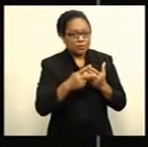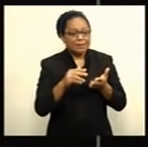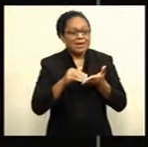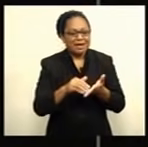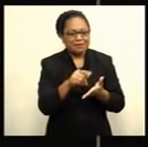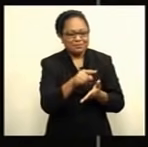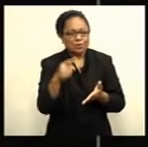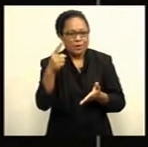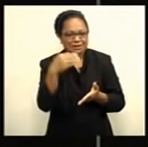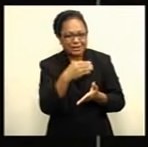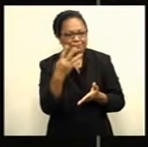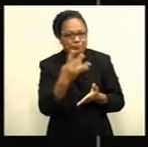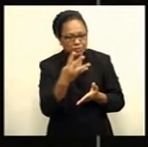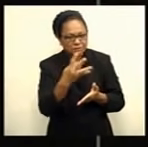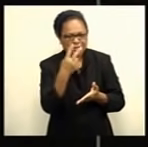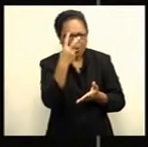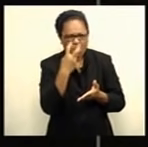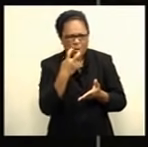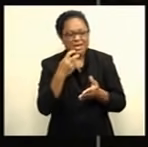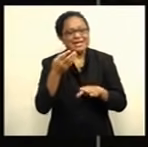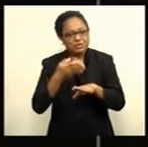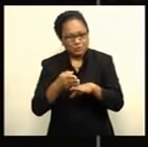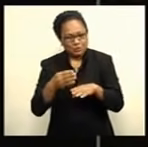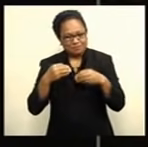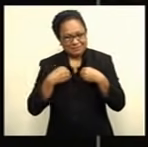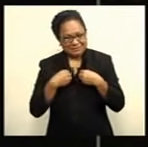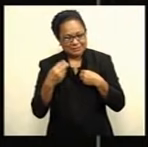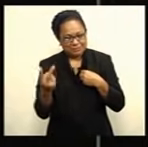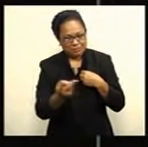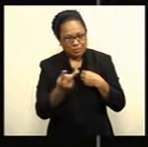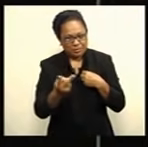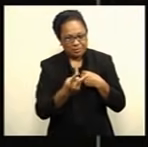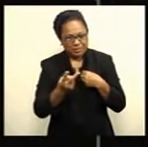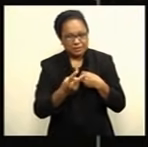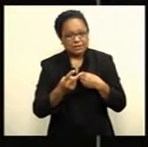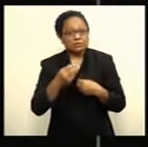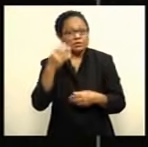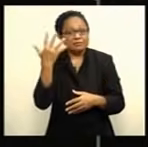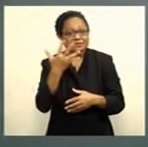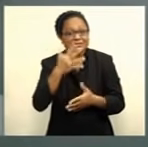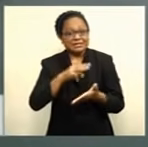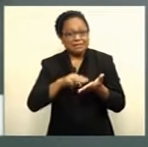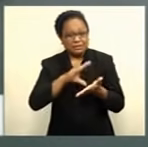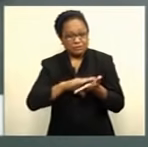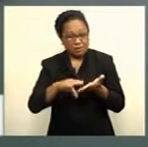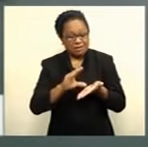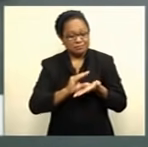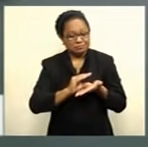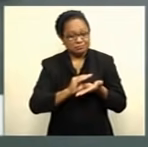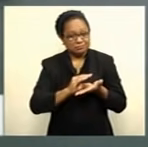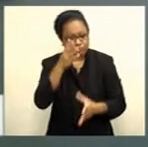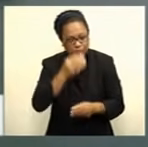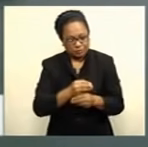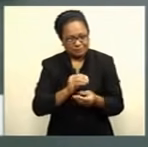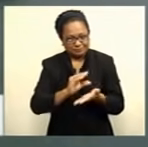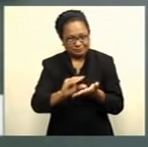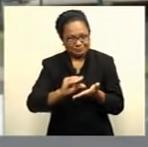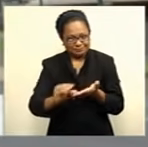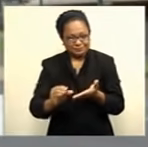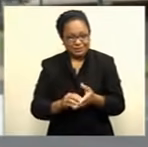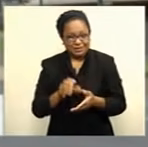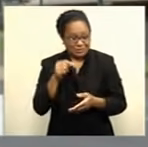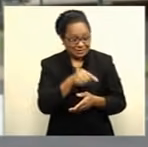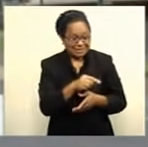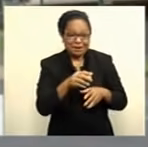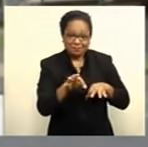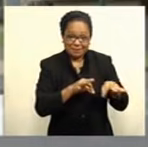114 existing and new exporters, amounting to over $15 million. The strategy issues grants for businesses